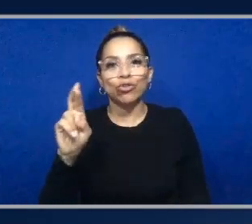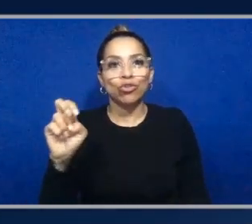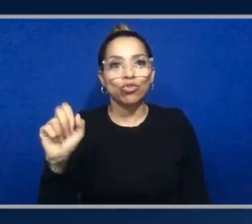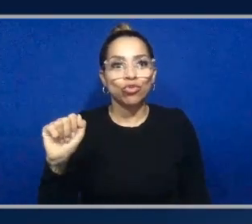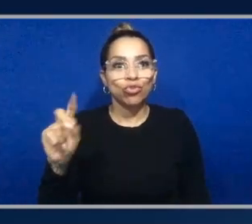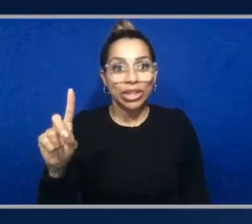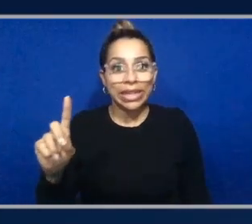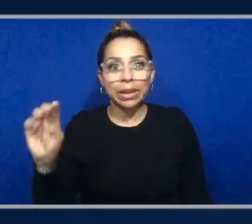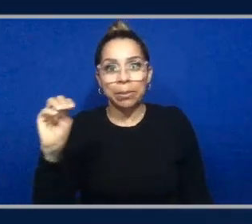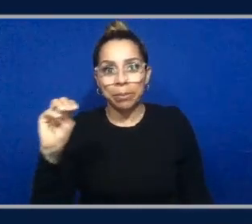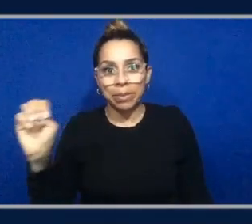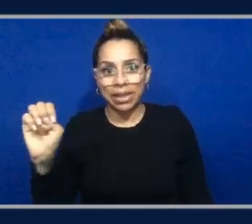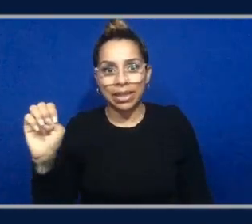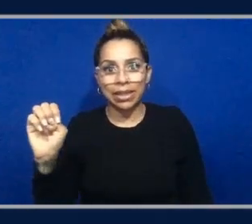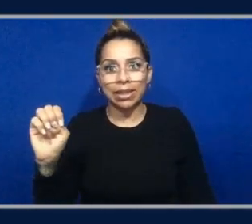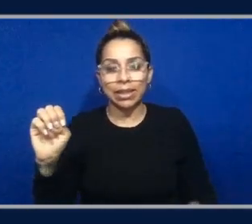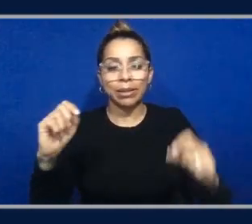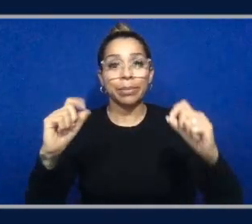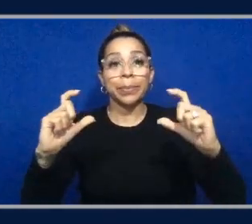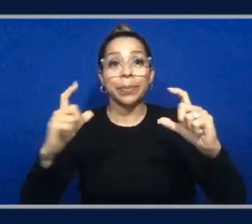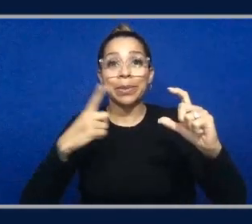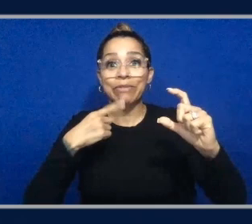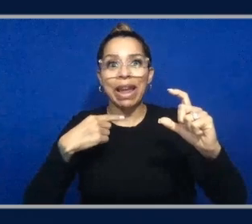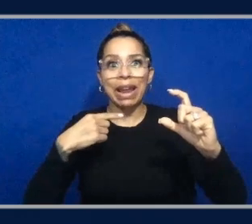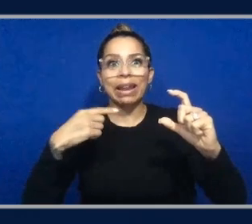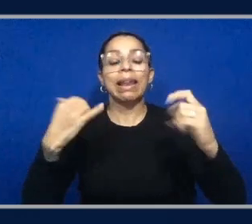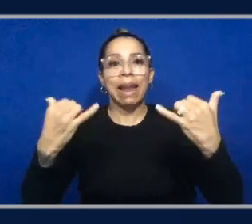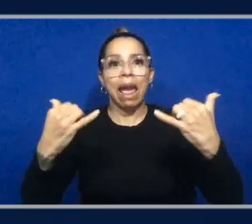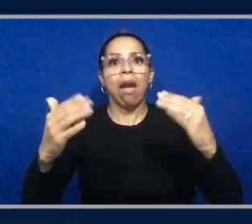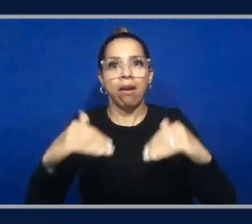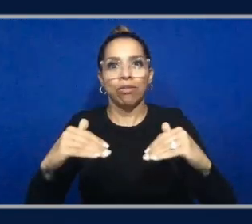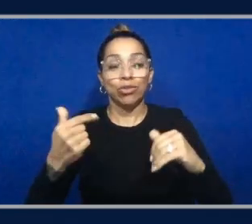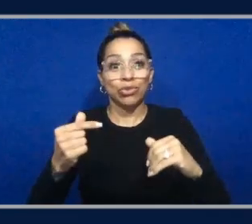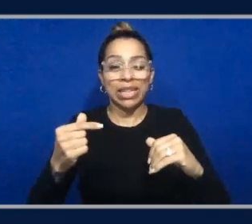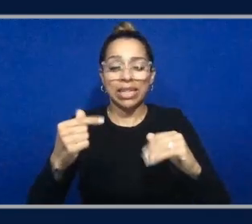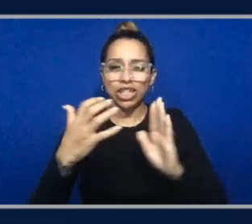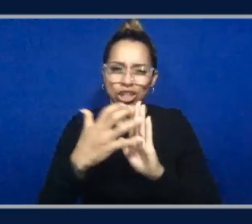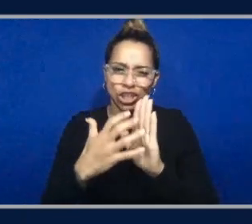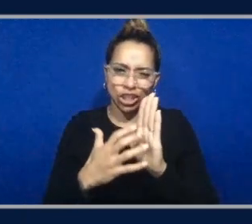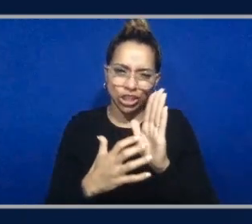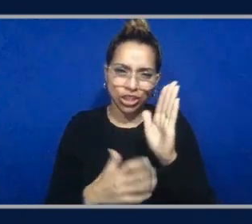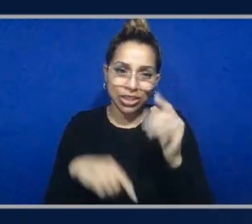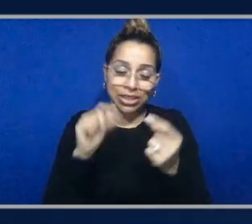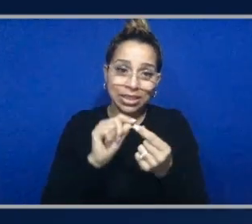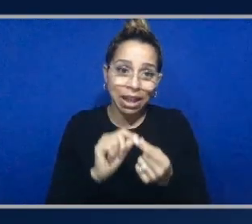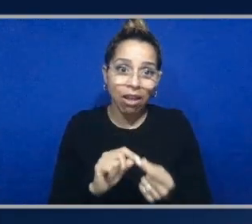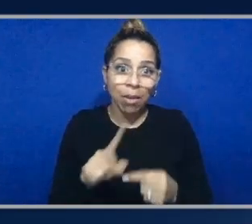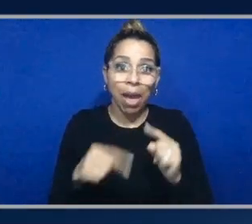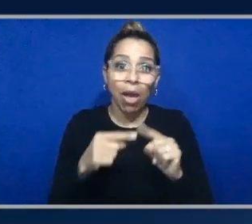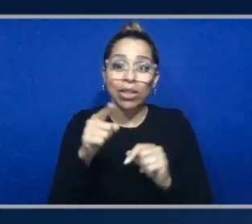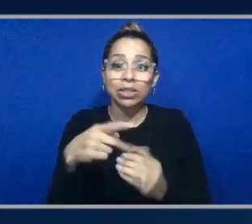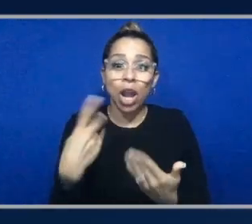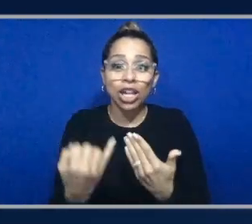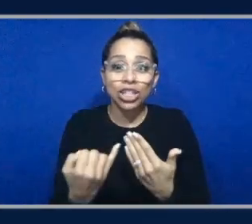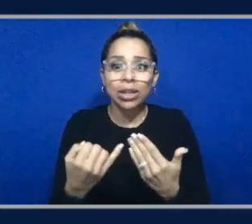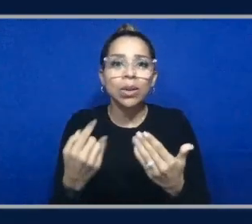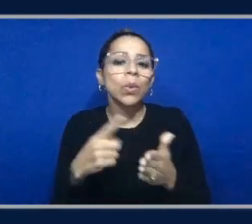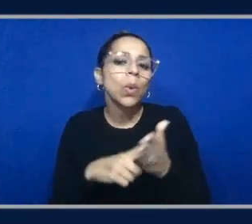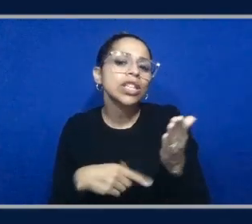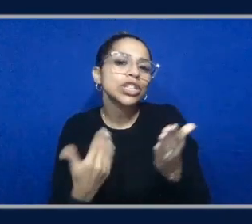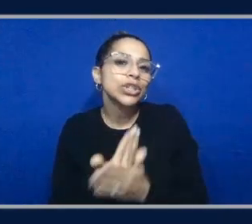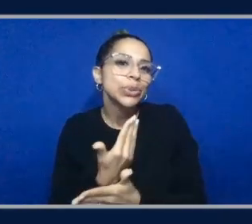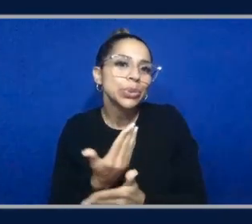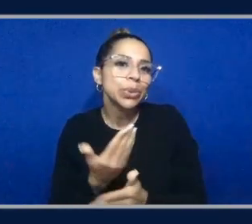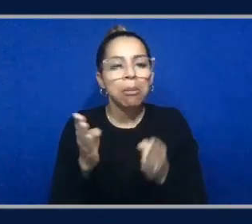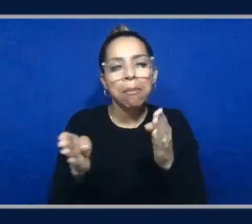very minimalistic README to a very detailed README about this project, which is a what's new bot for social media. It describes all of its